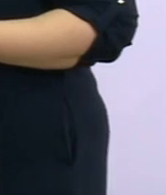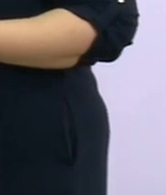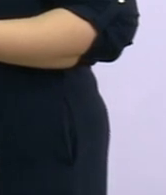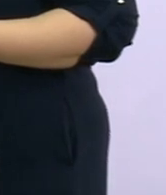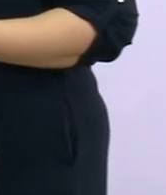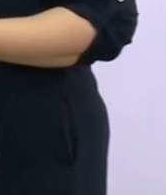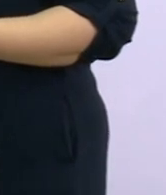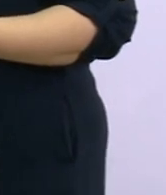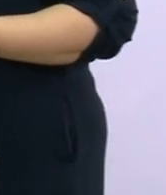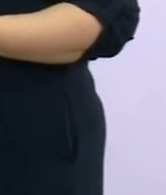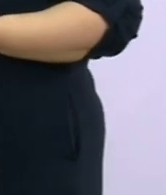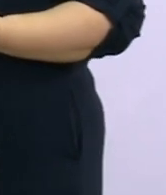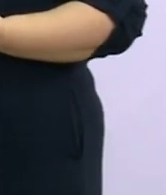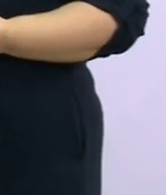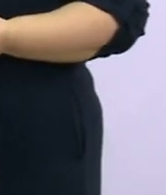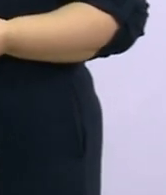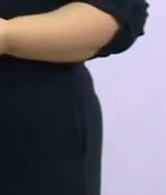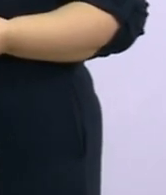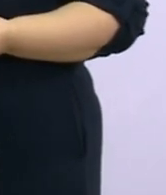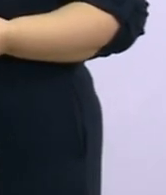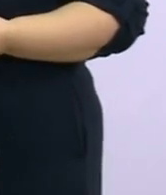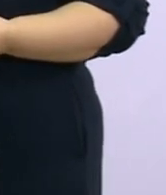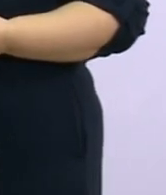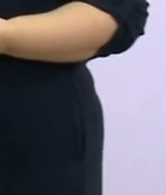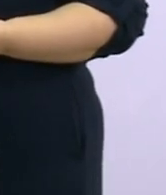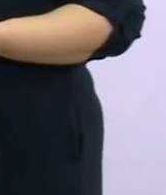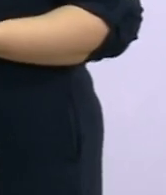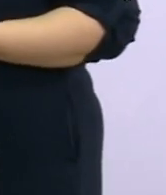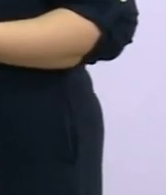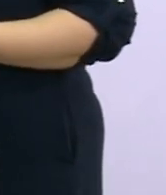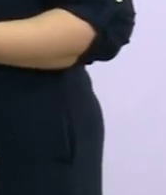or experiences. Very good.